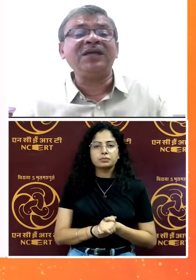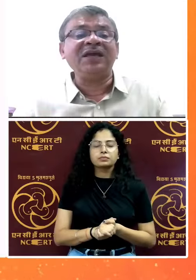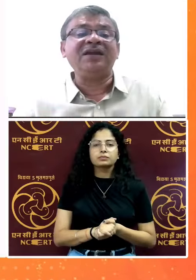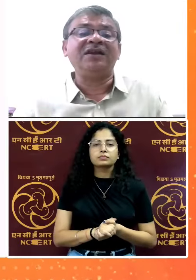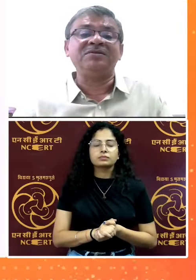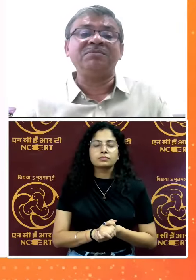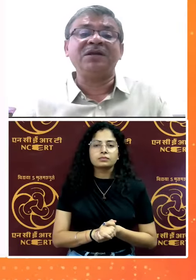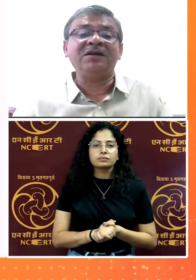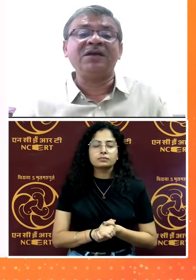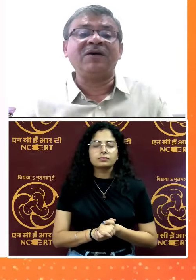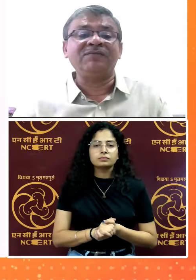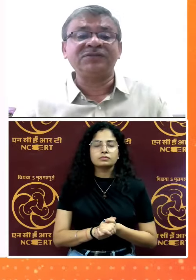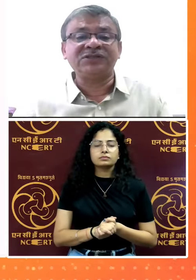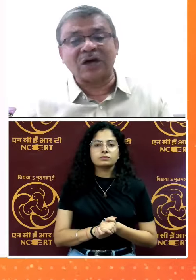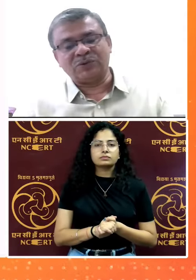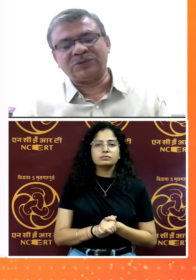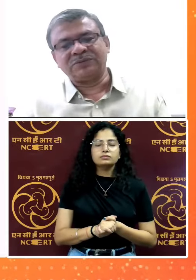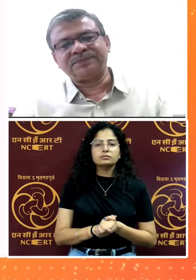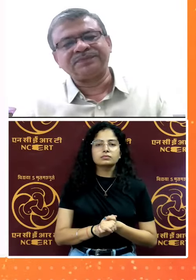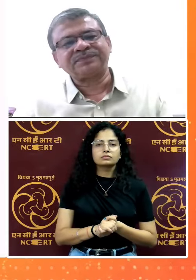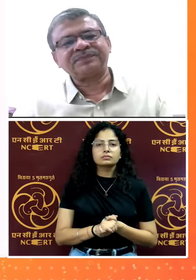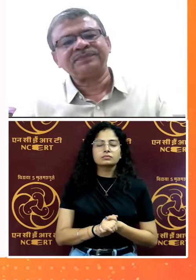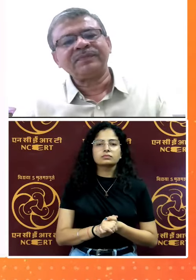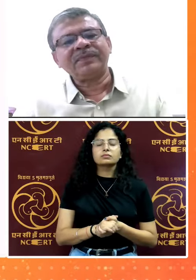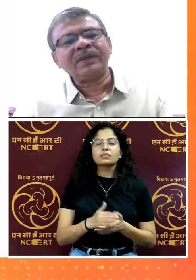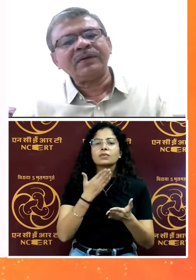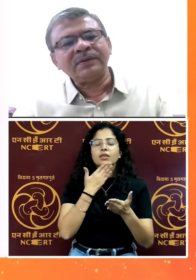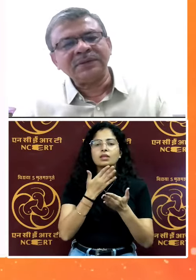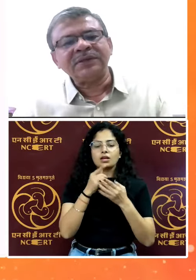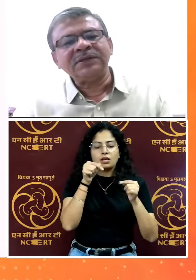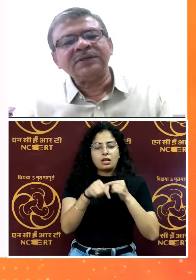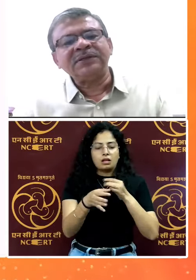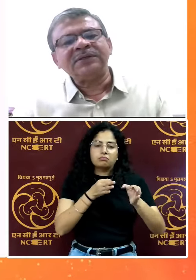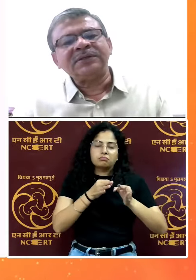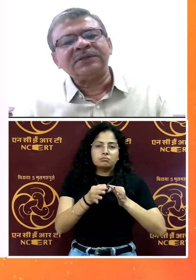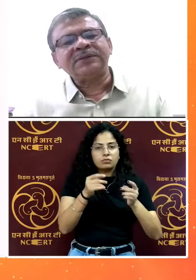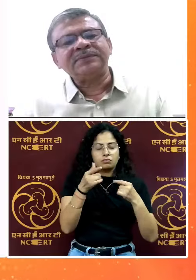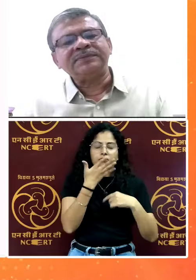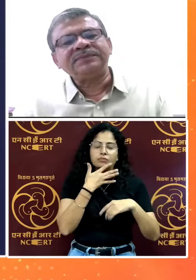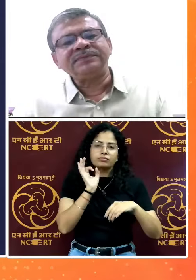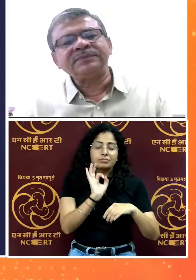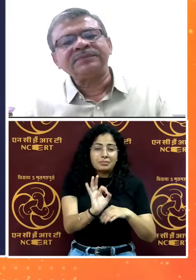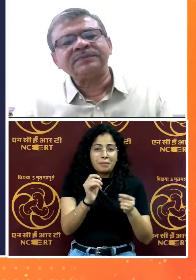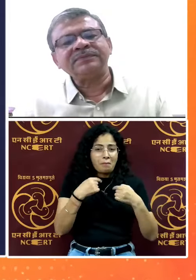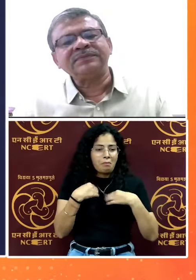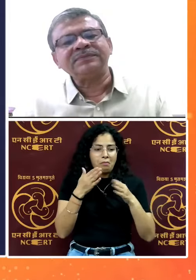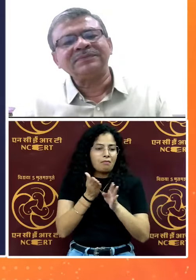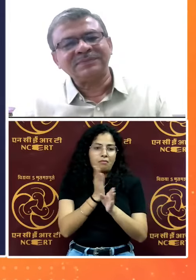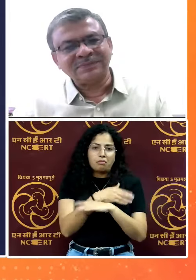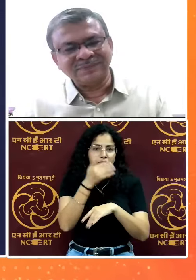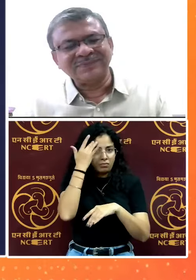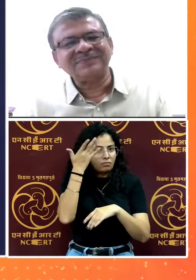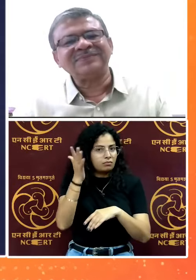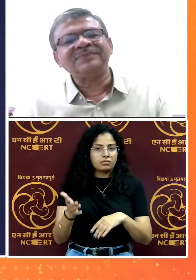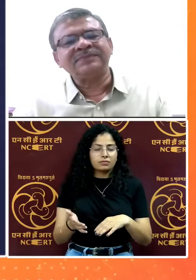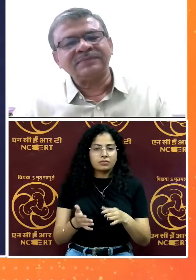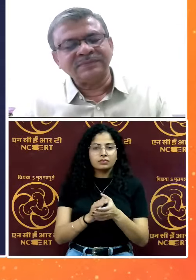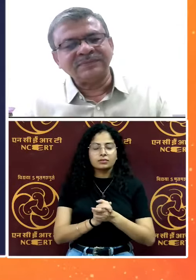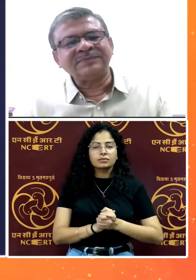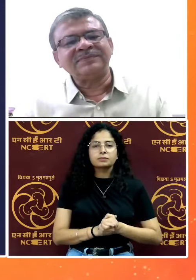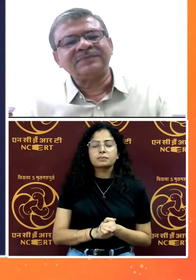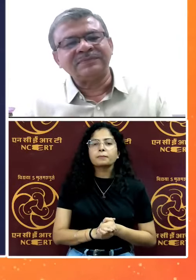on the intelligibility of sound. So thank you so much for explaining this so wonderfully. I never knew about reverberation at the